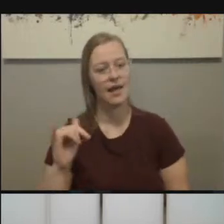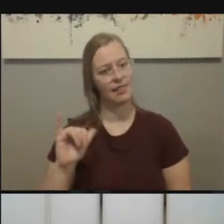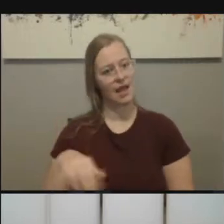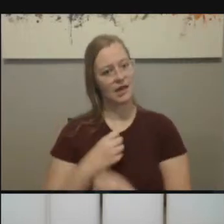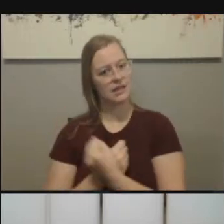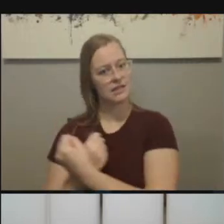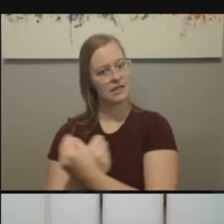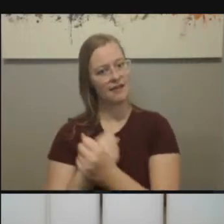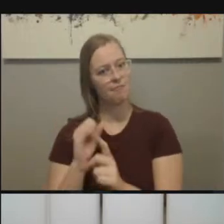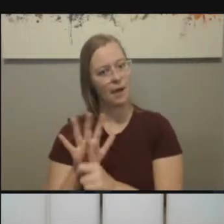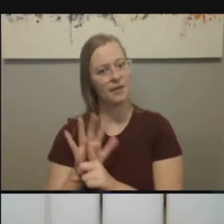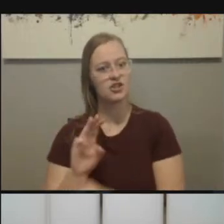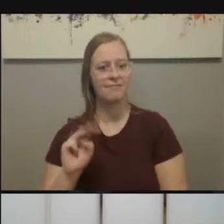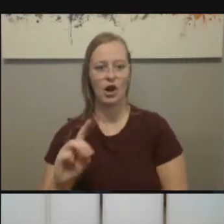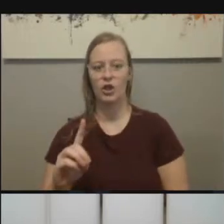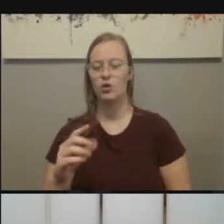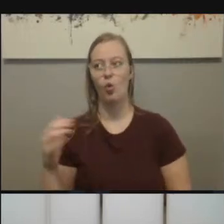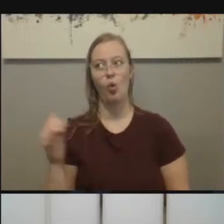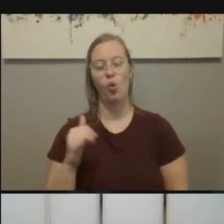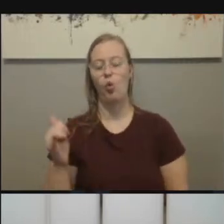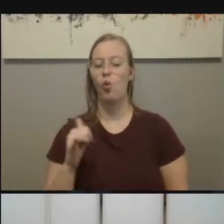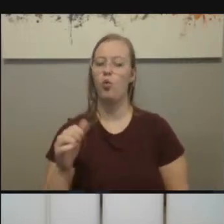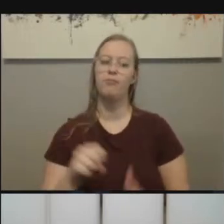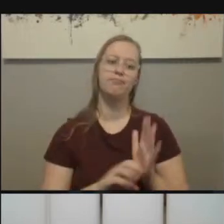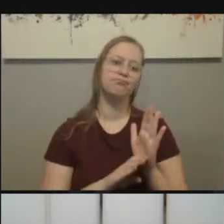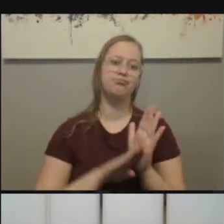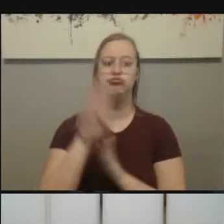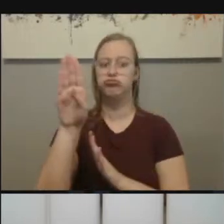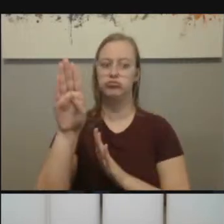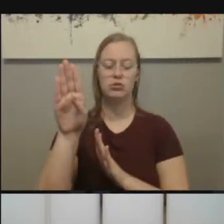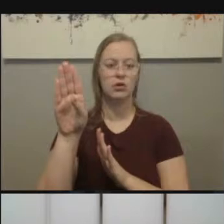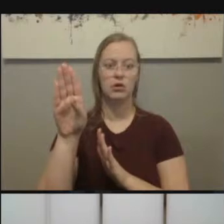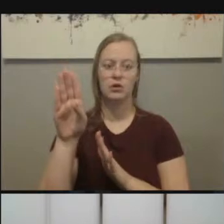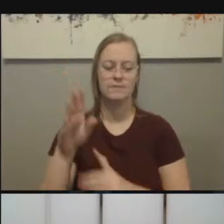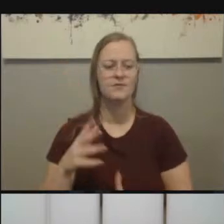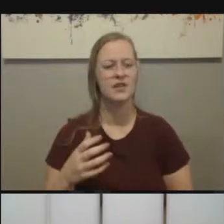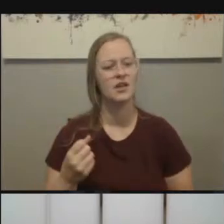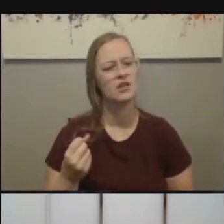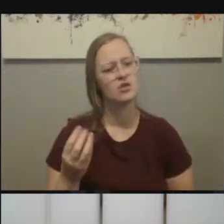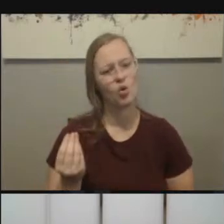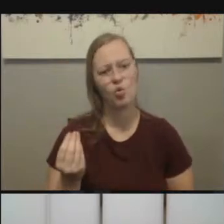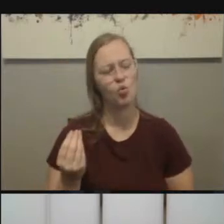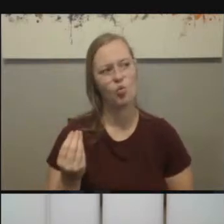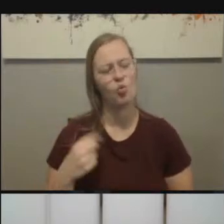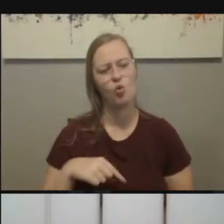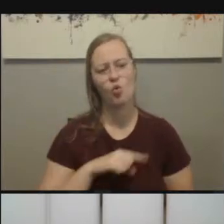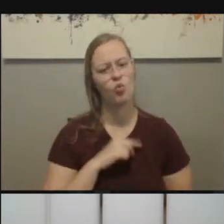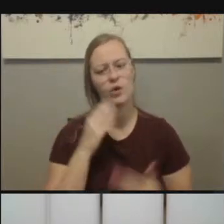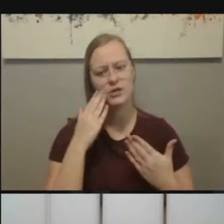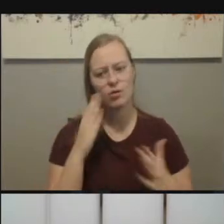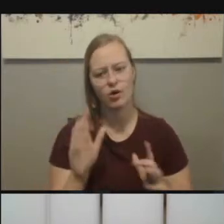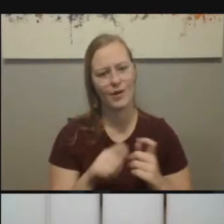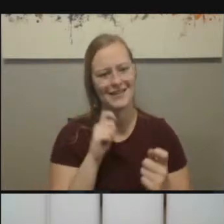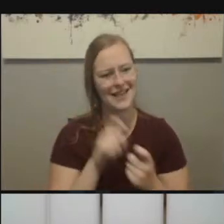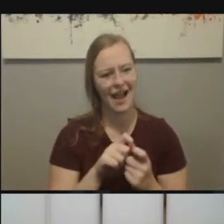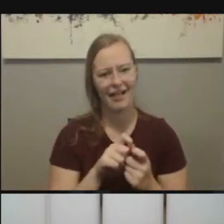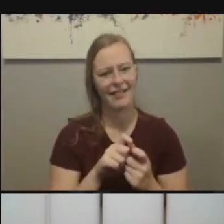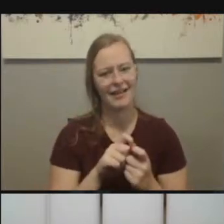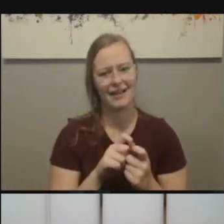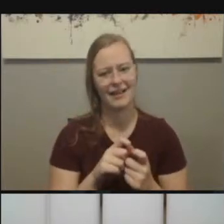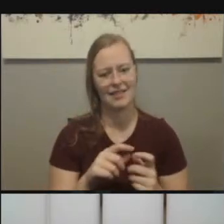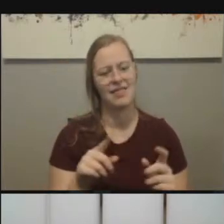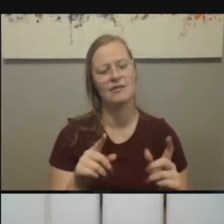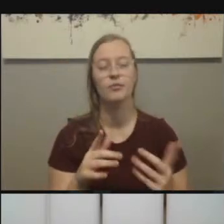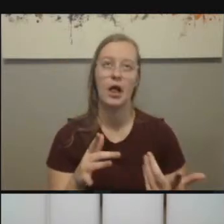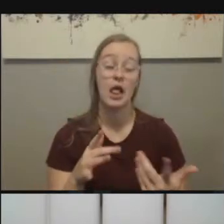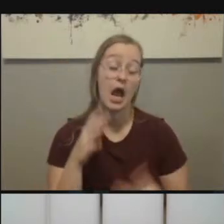of Maryland exploded. So we really don't know exactly, and we would ask exactly the same